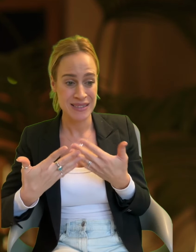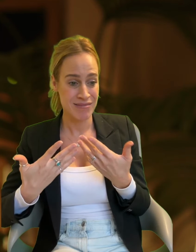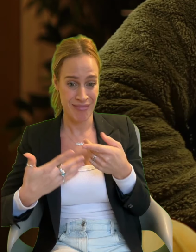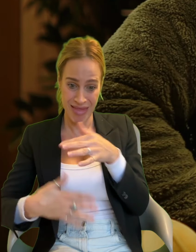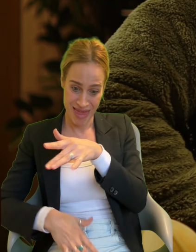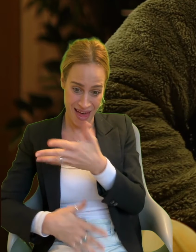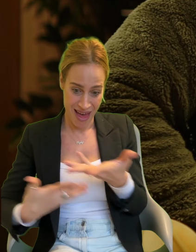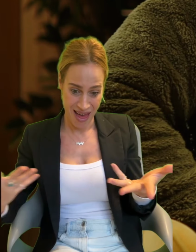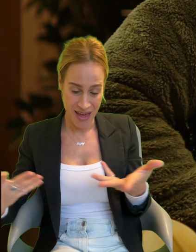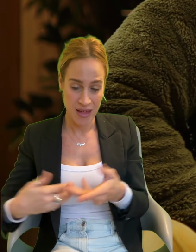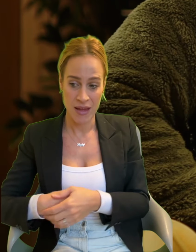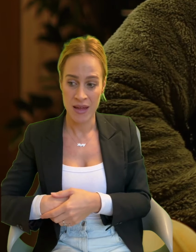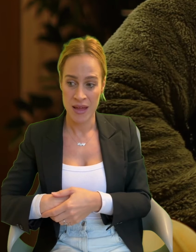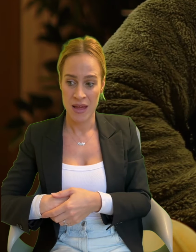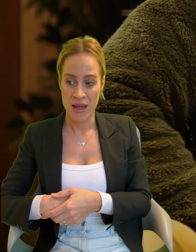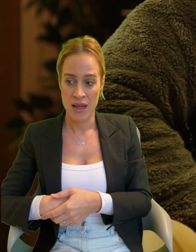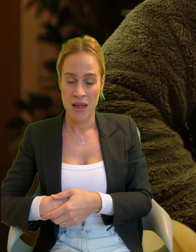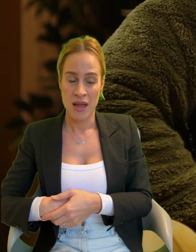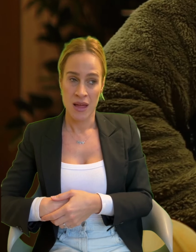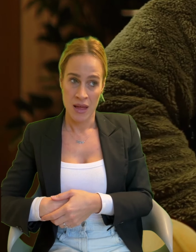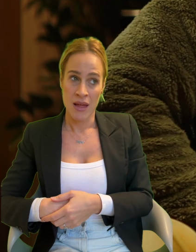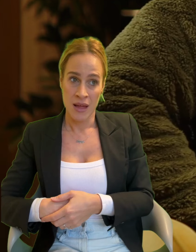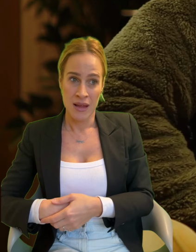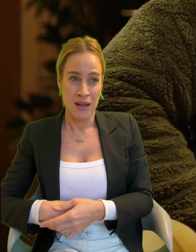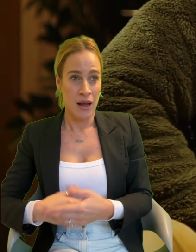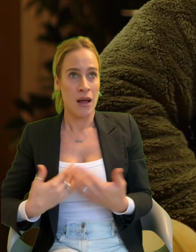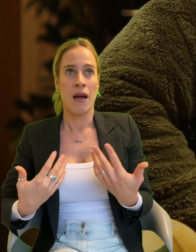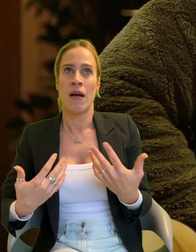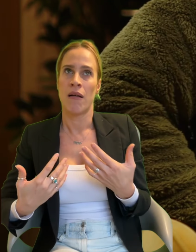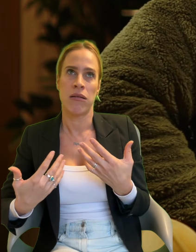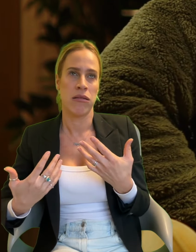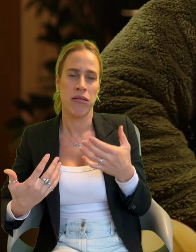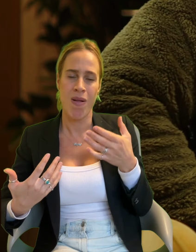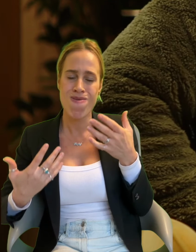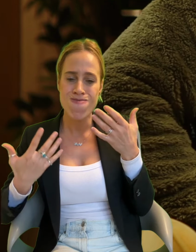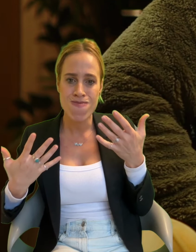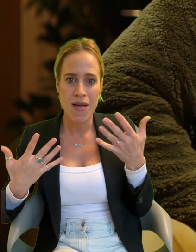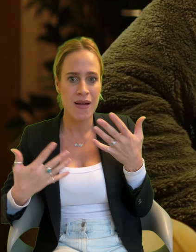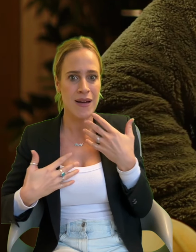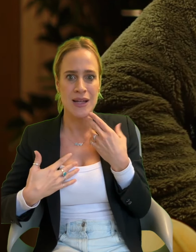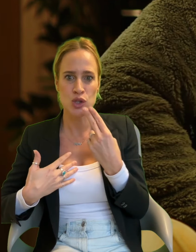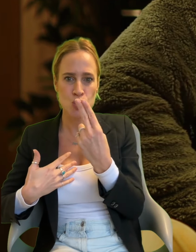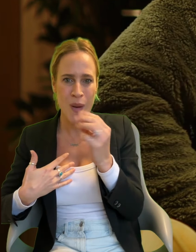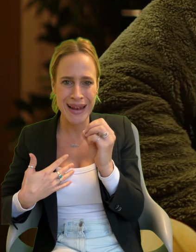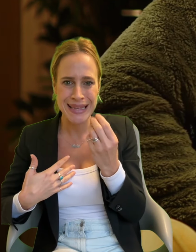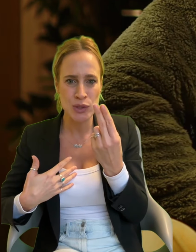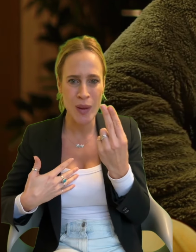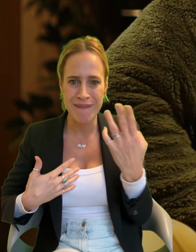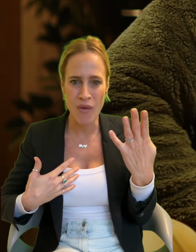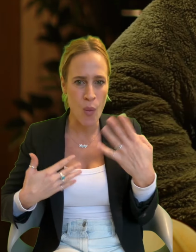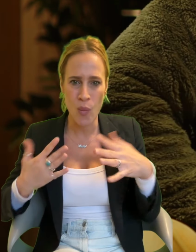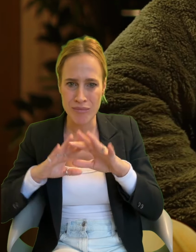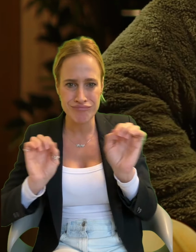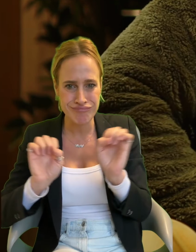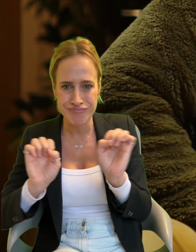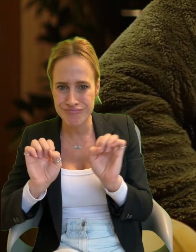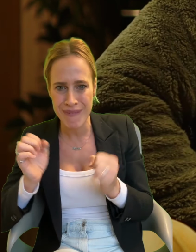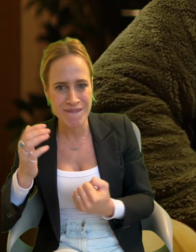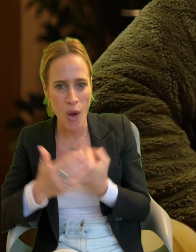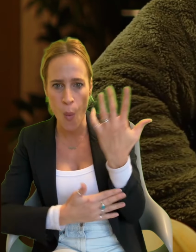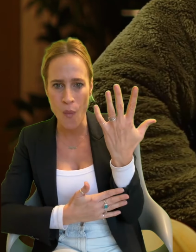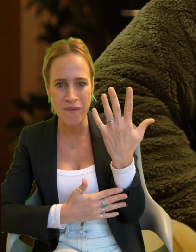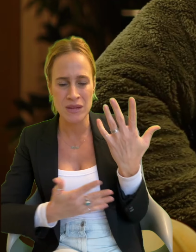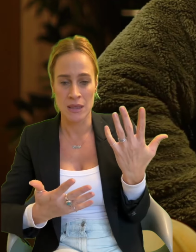thing, in 2024, it's disgusting. We've not evolved, man. This is what breaks my heart. Yeah. I did a